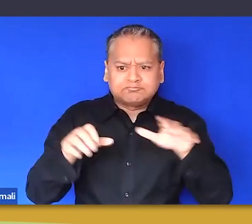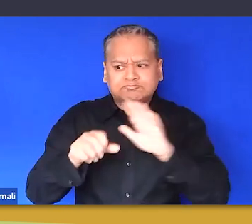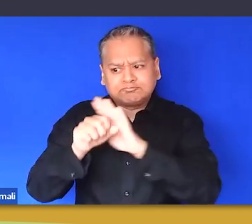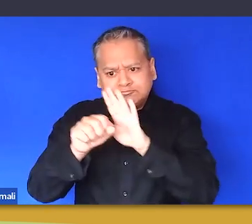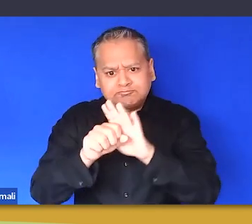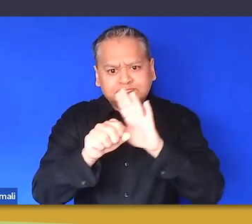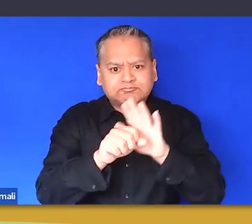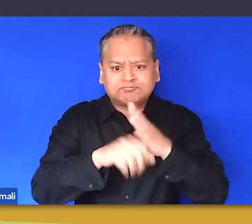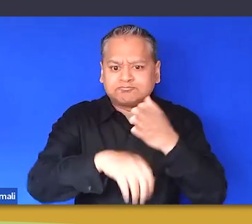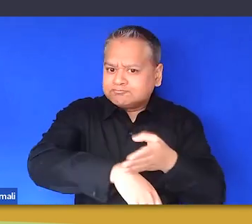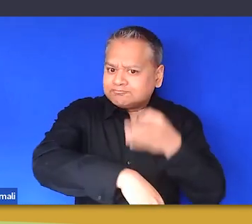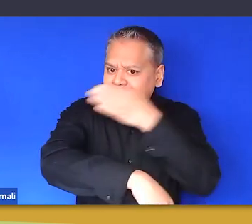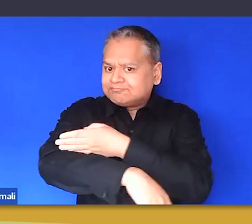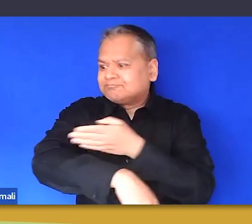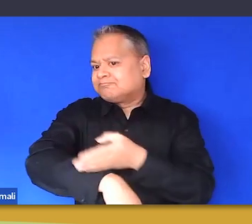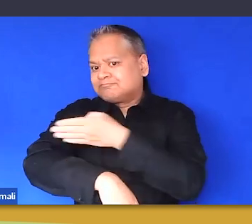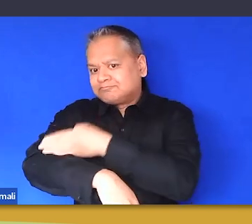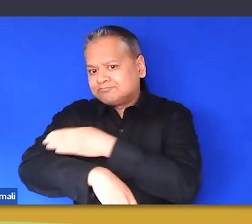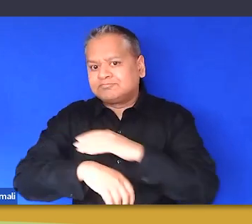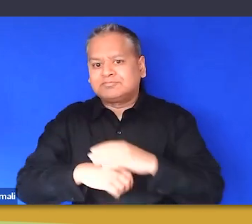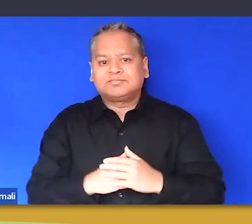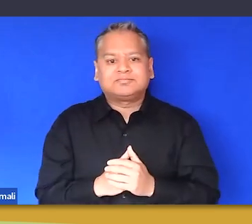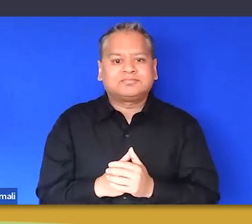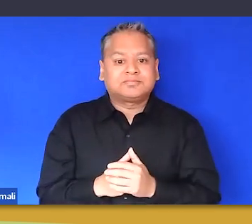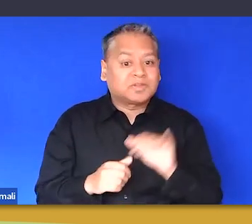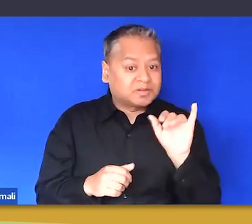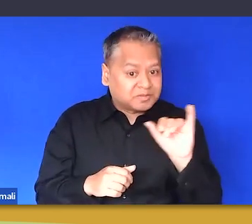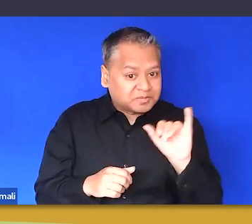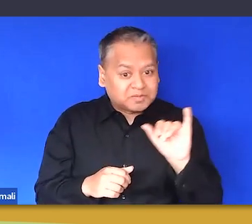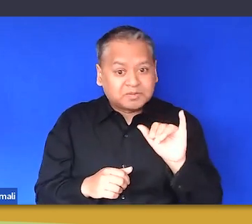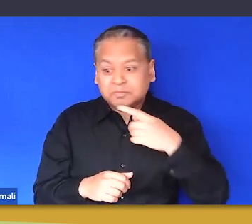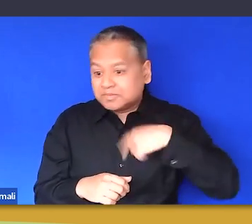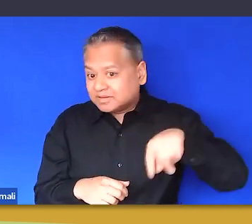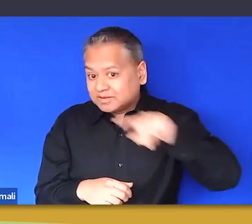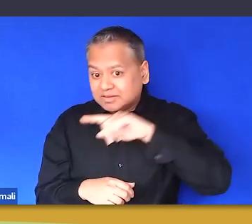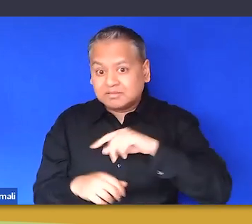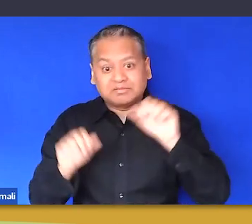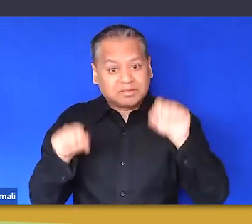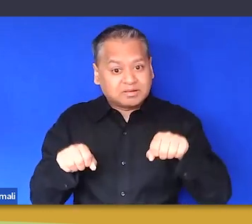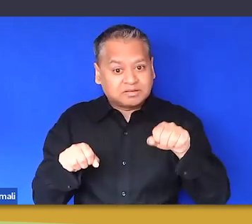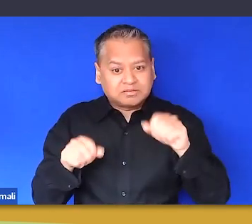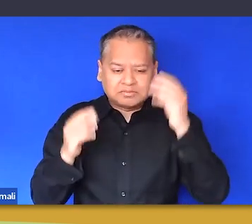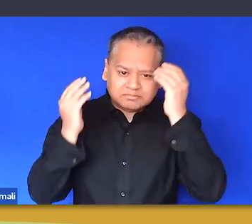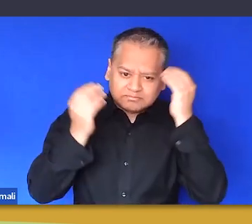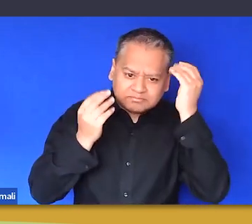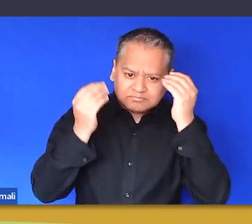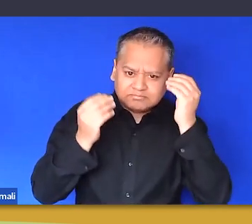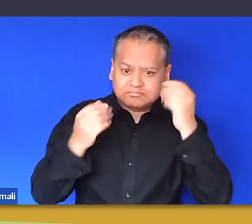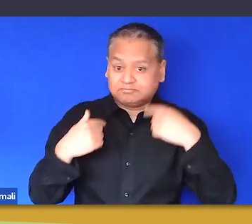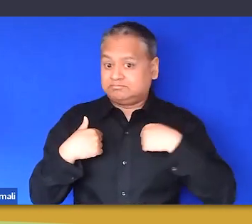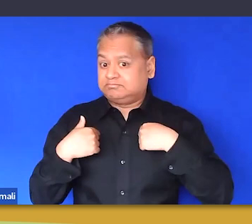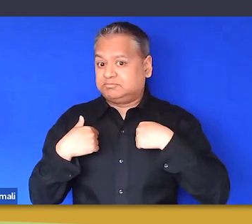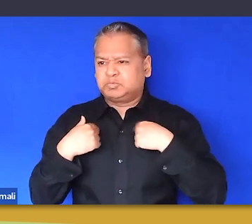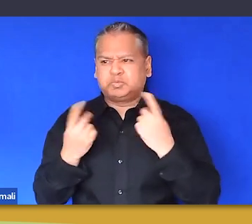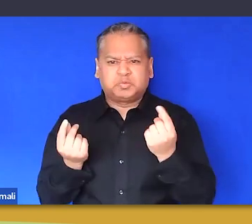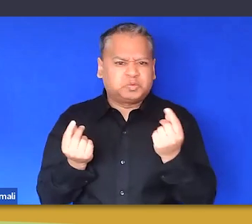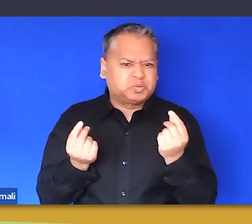to see ourselves within the larger movement of change makers across the province who are taking on the call